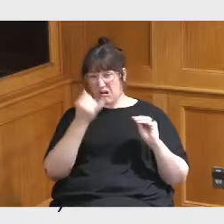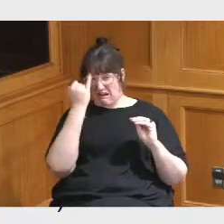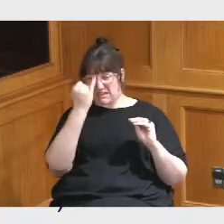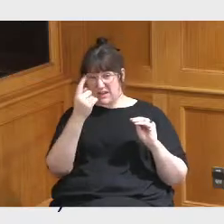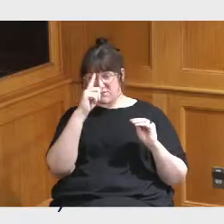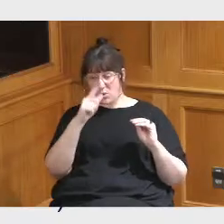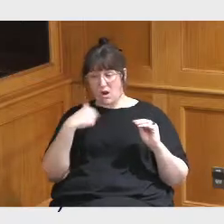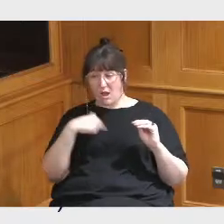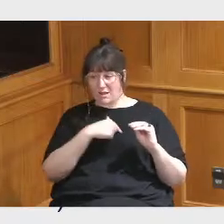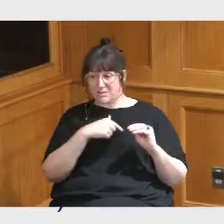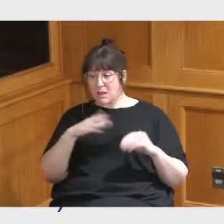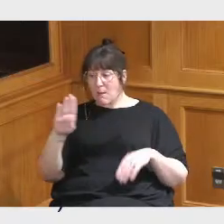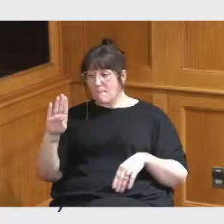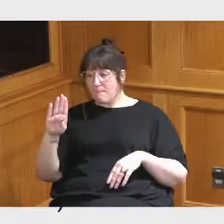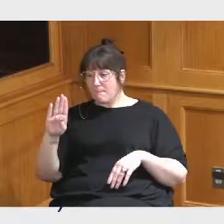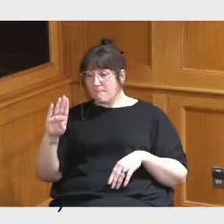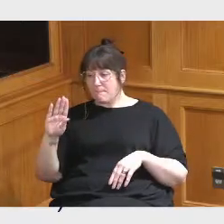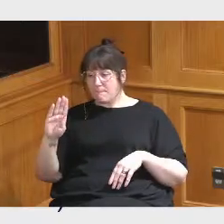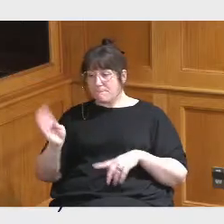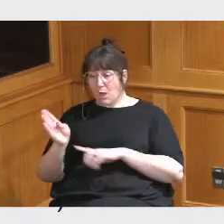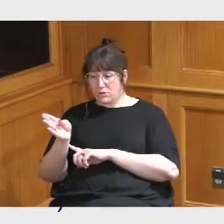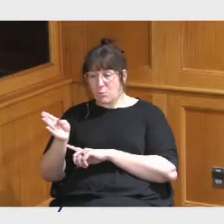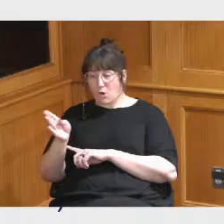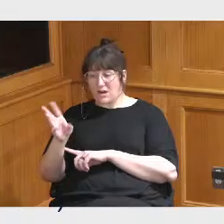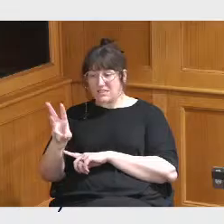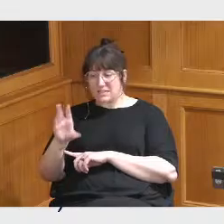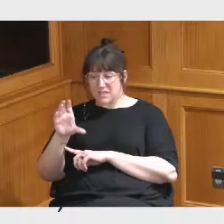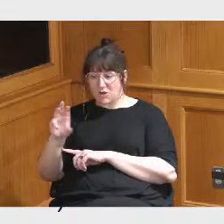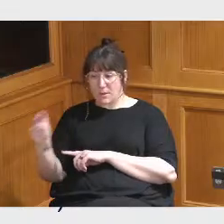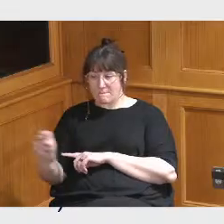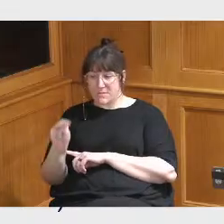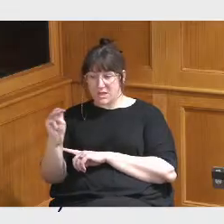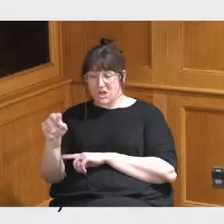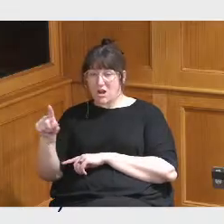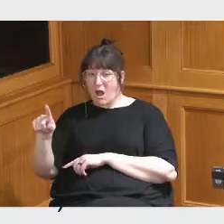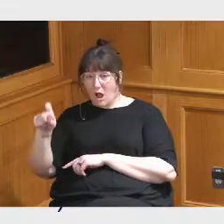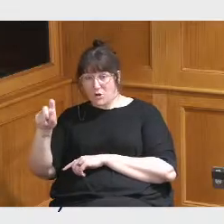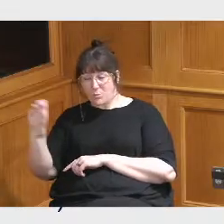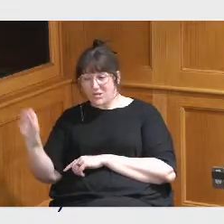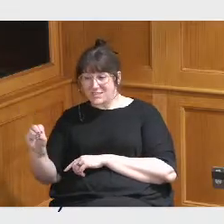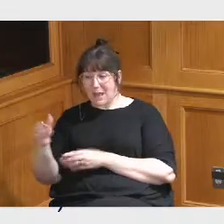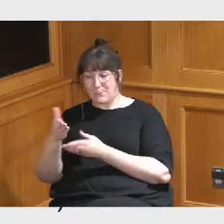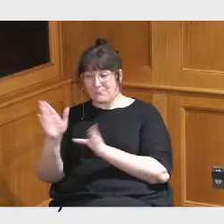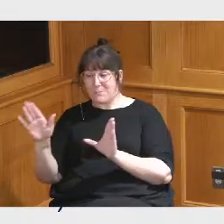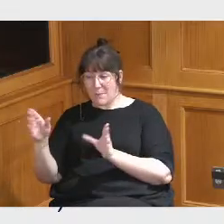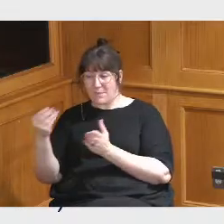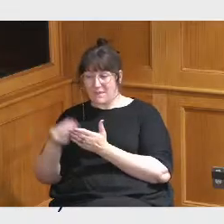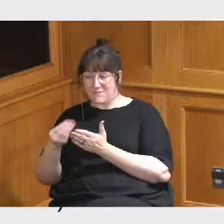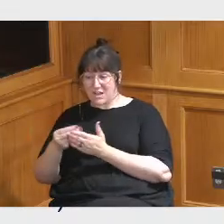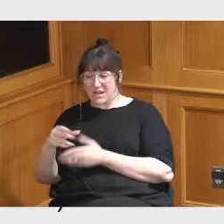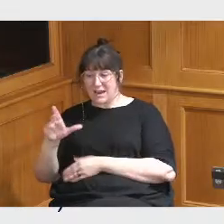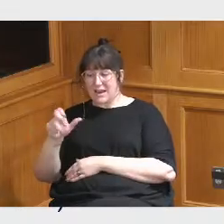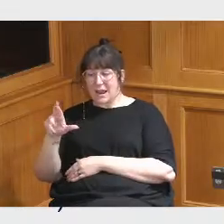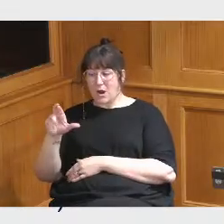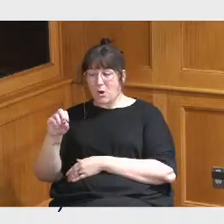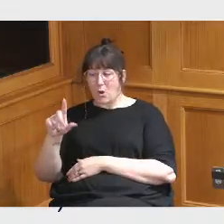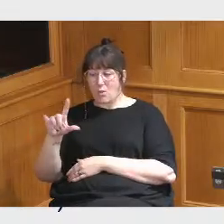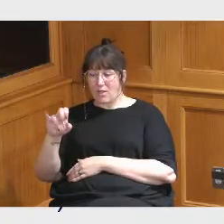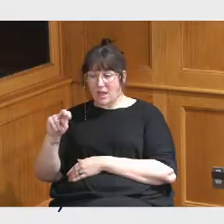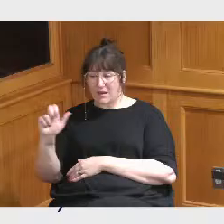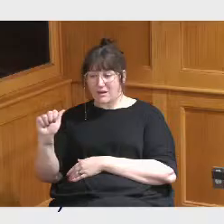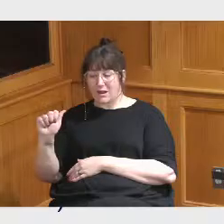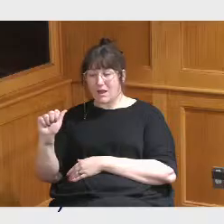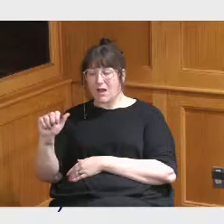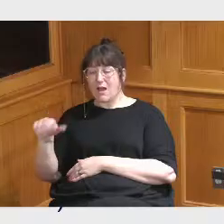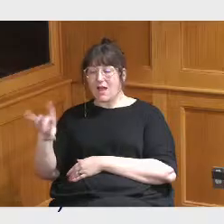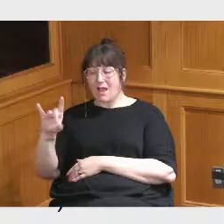can see Baltimore in at $600 million, 100% of that publicly funded. Carolina, $800 million, 81% of that publicly